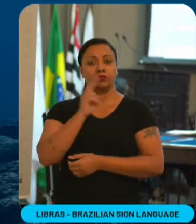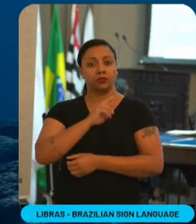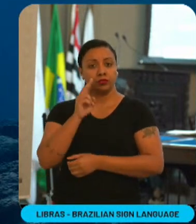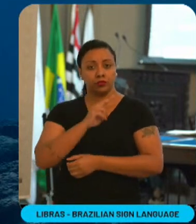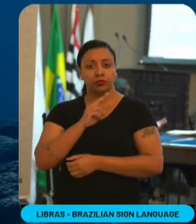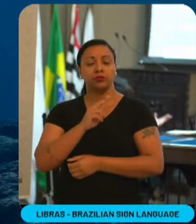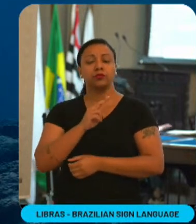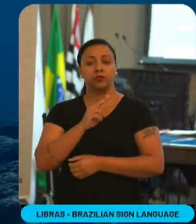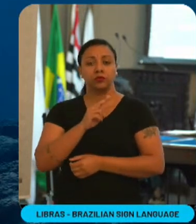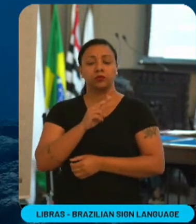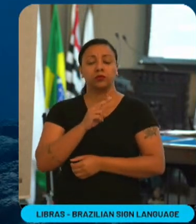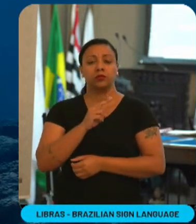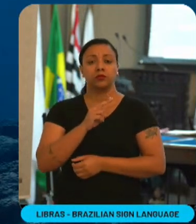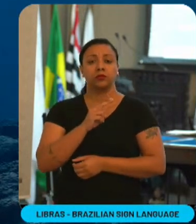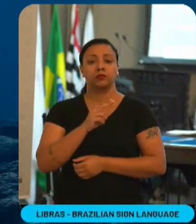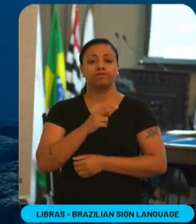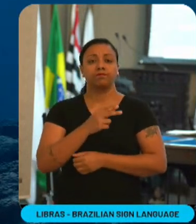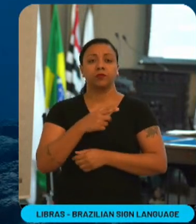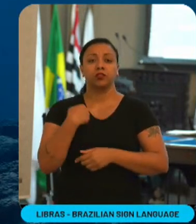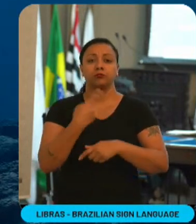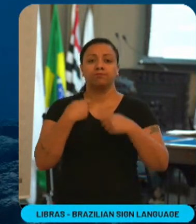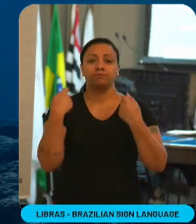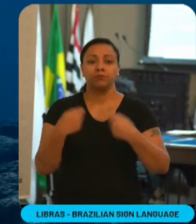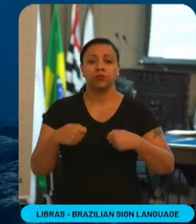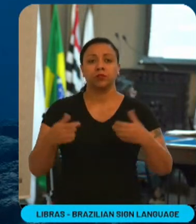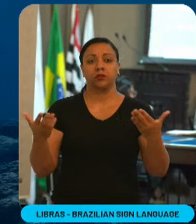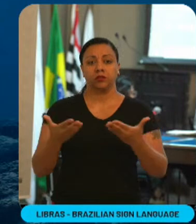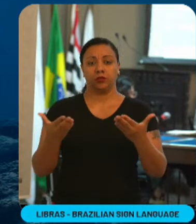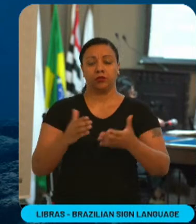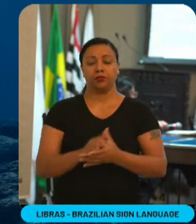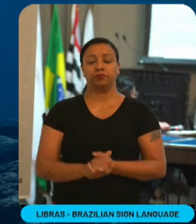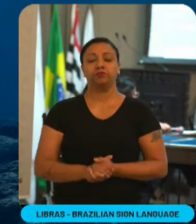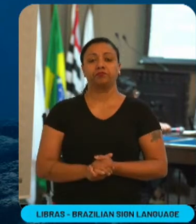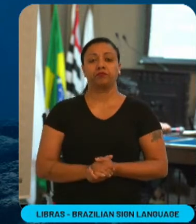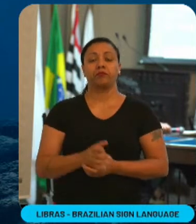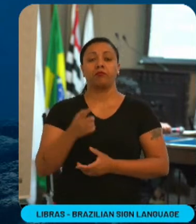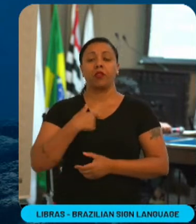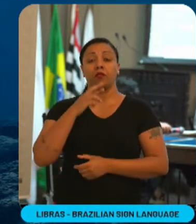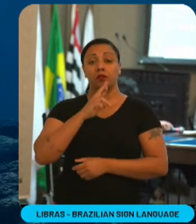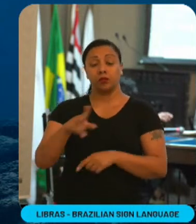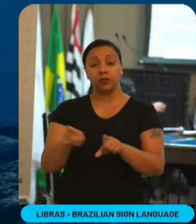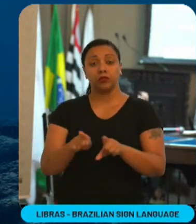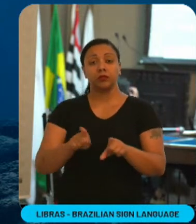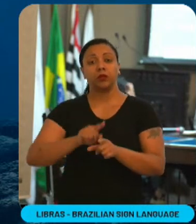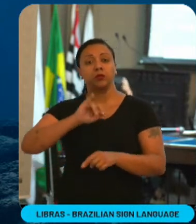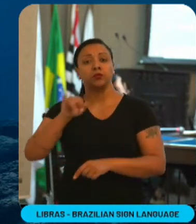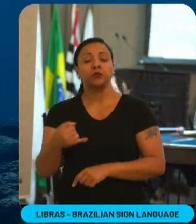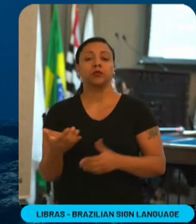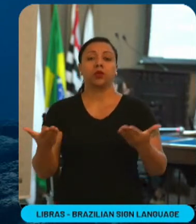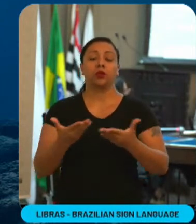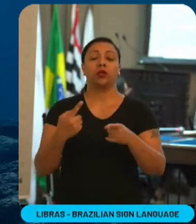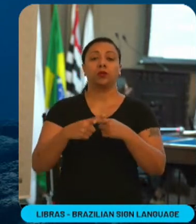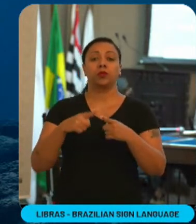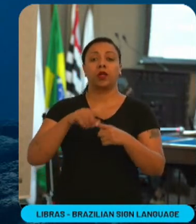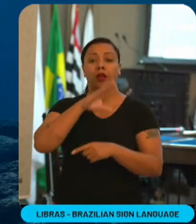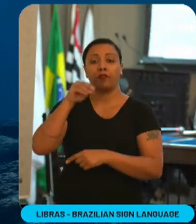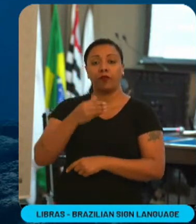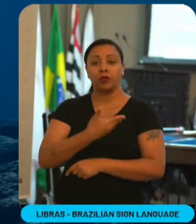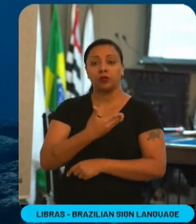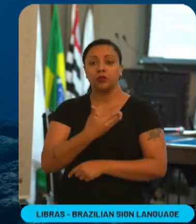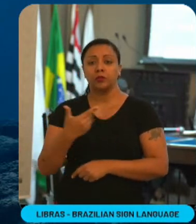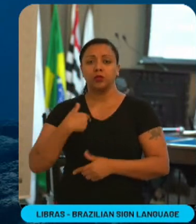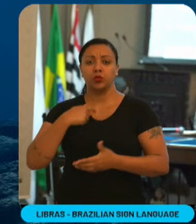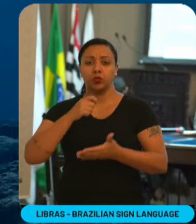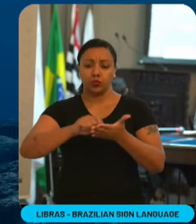considering this urgency, this emergency that we are living today. Okay, I will answer, and I will take this opportunity